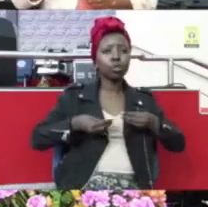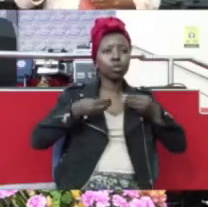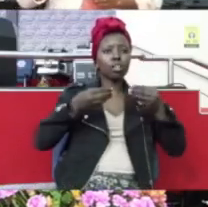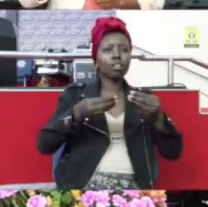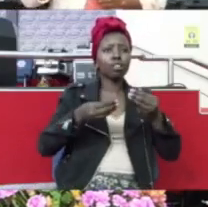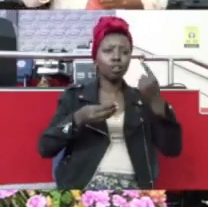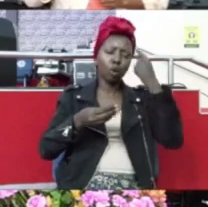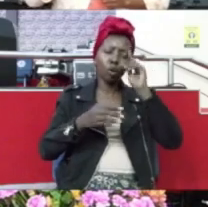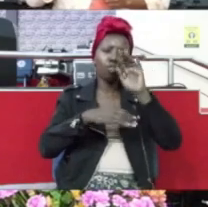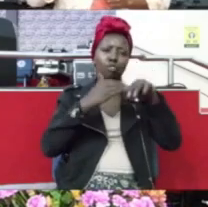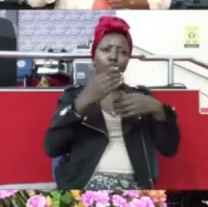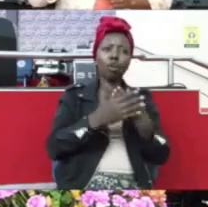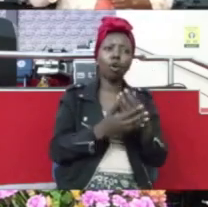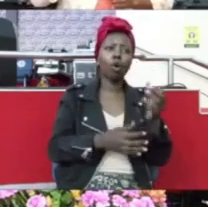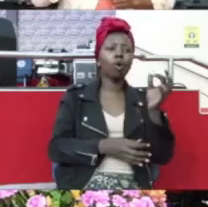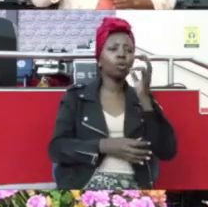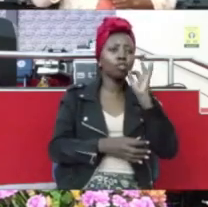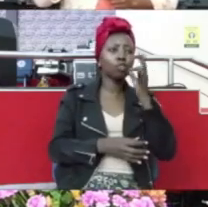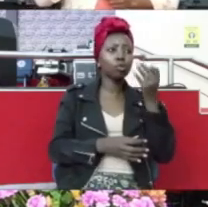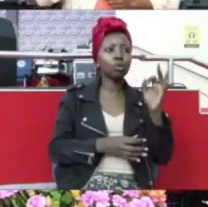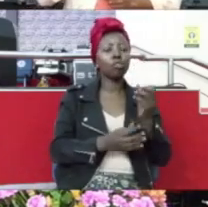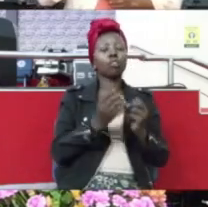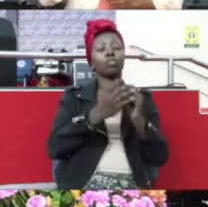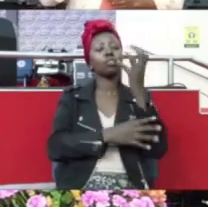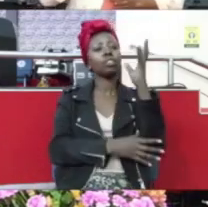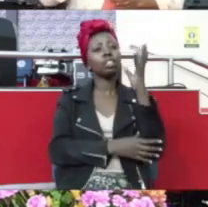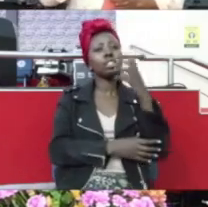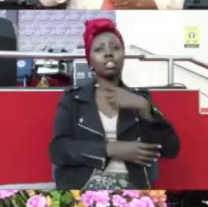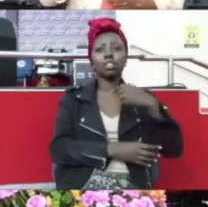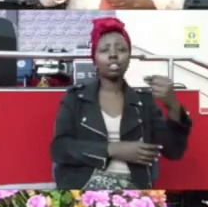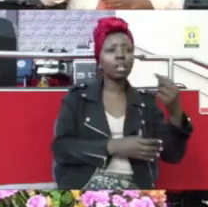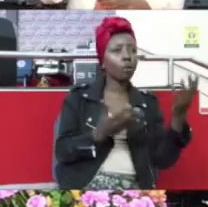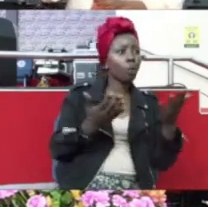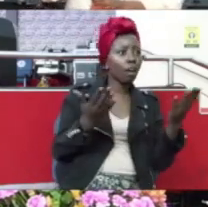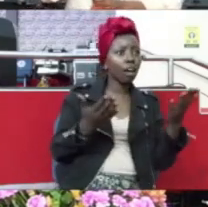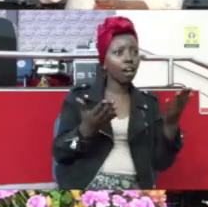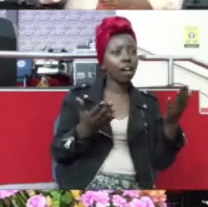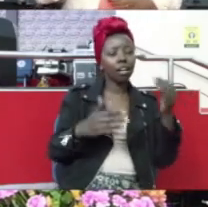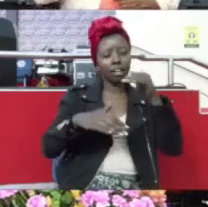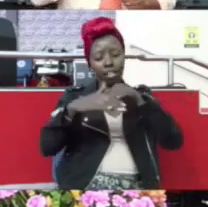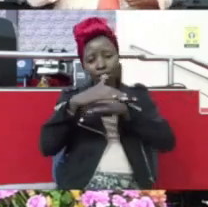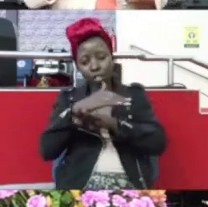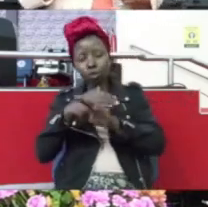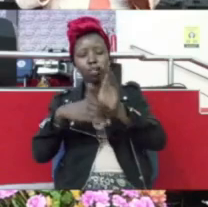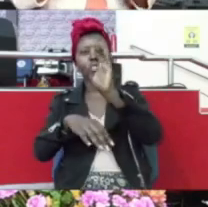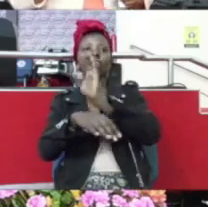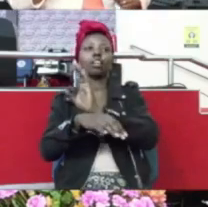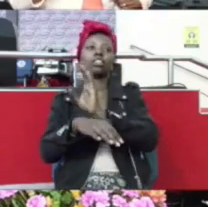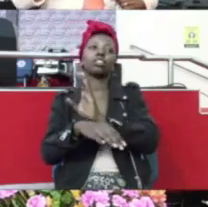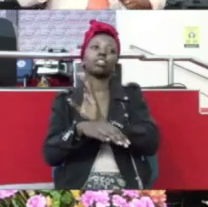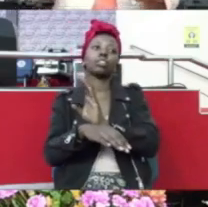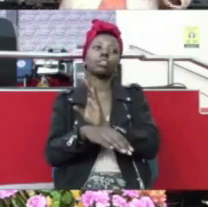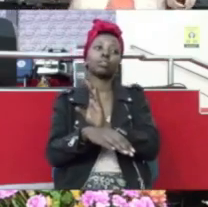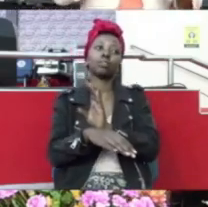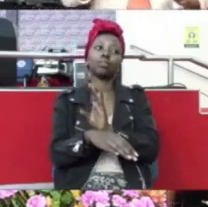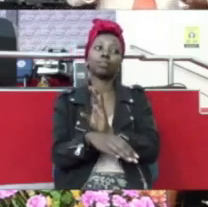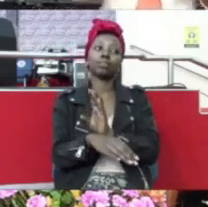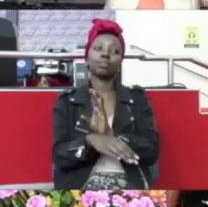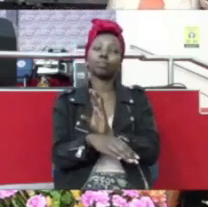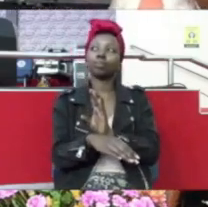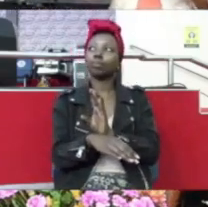fruits of the trees that they had. Where were they going to take it? Into the house of the Lord. Kwamba wataweza